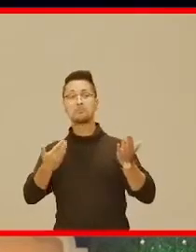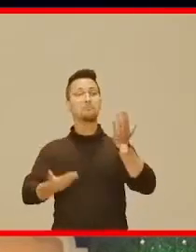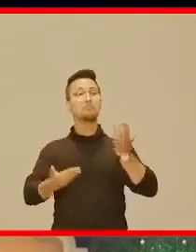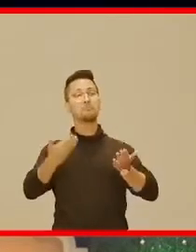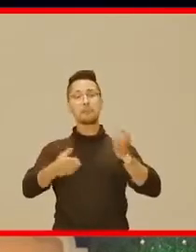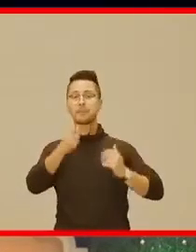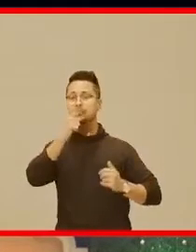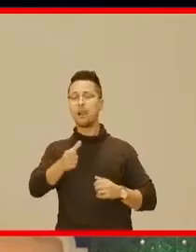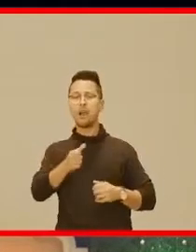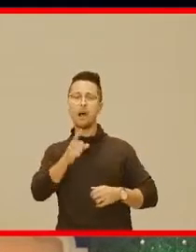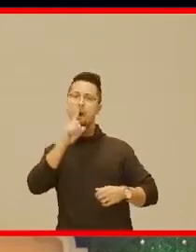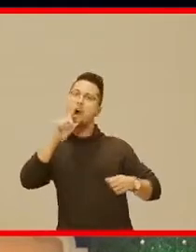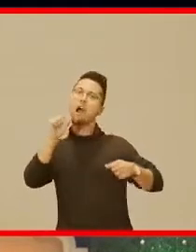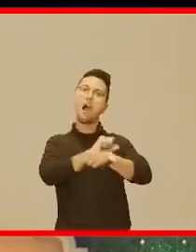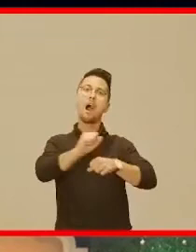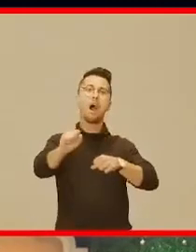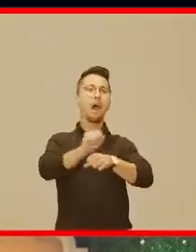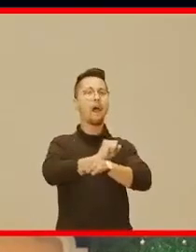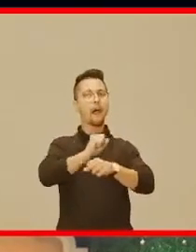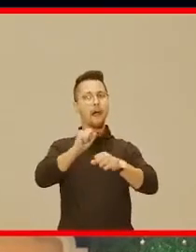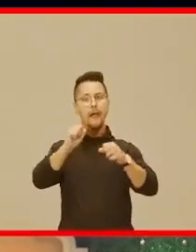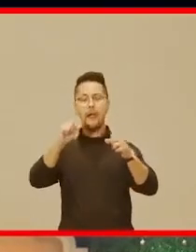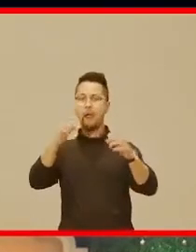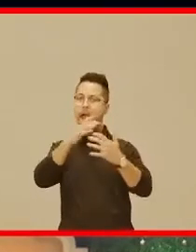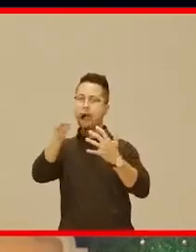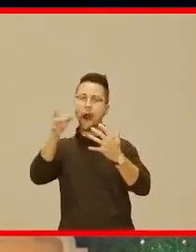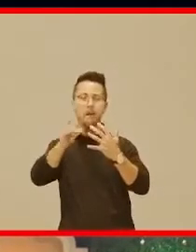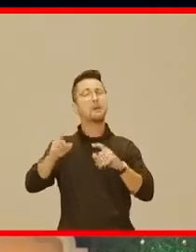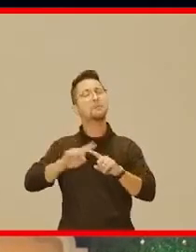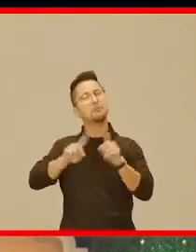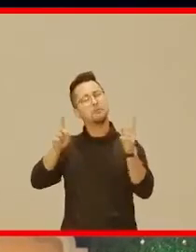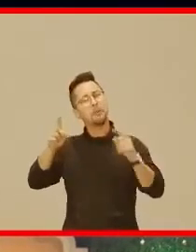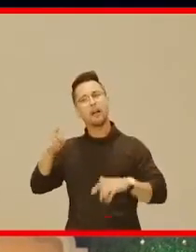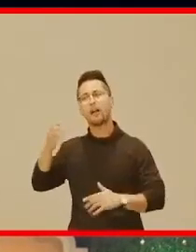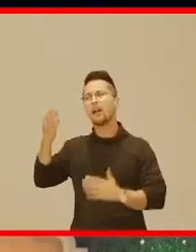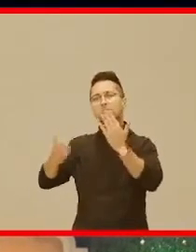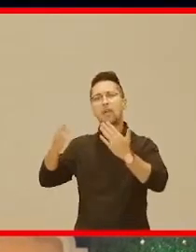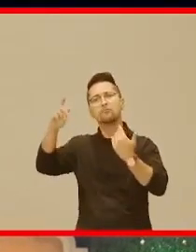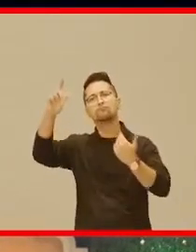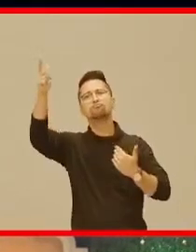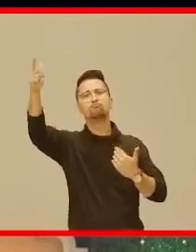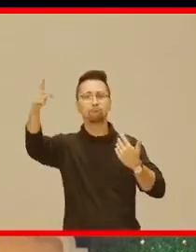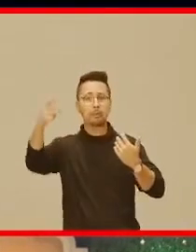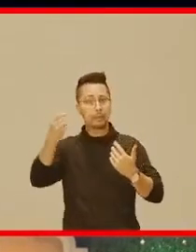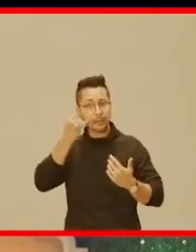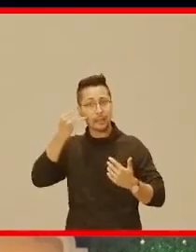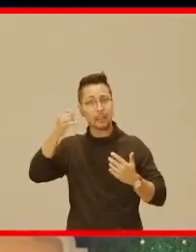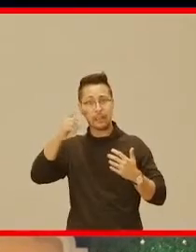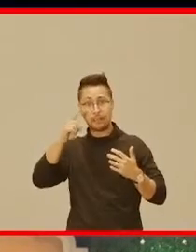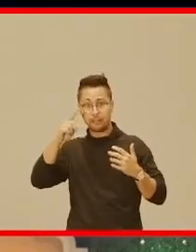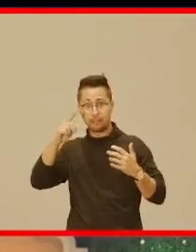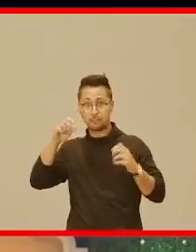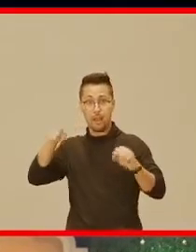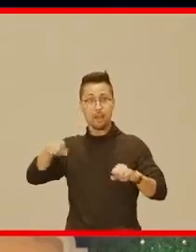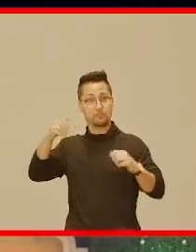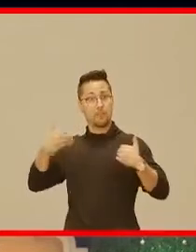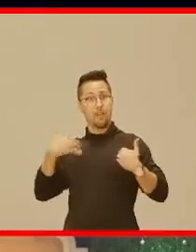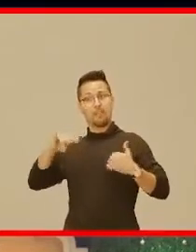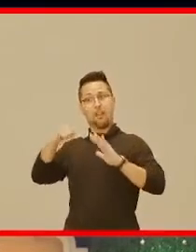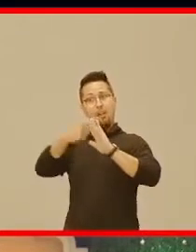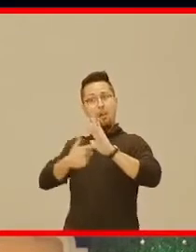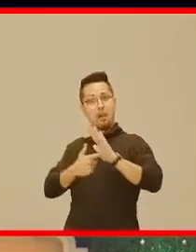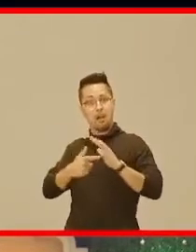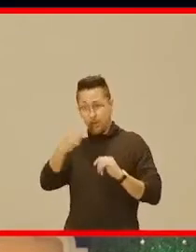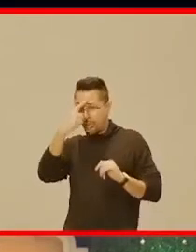realistic opportunity to have, but if there comes a time to have that initiative, is it possible that we could still be able to have